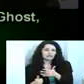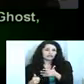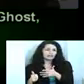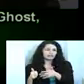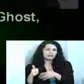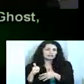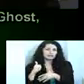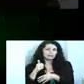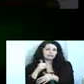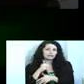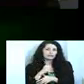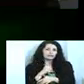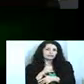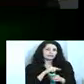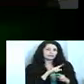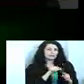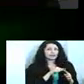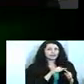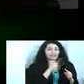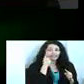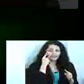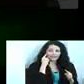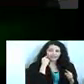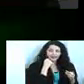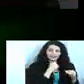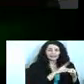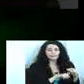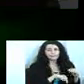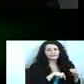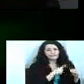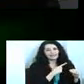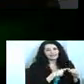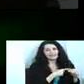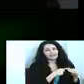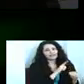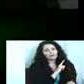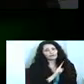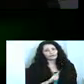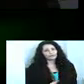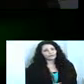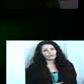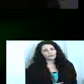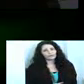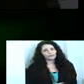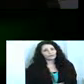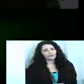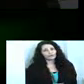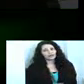When I think about the Lord.